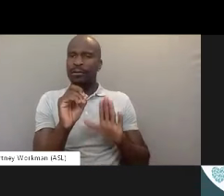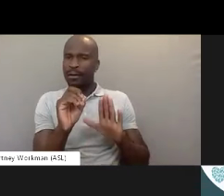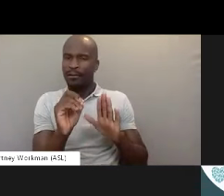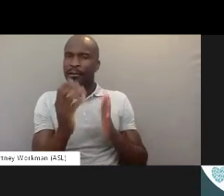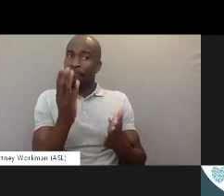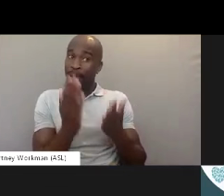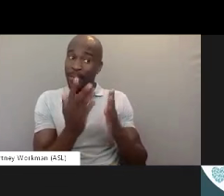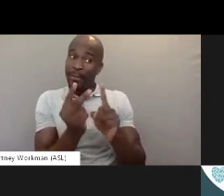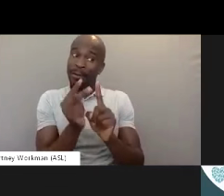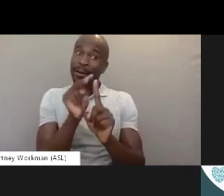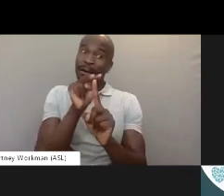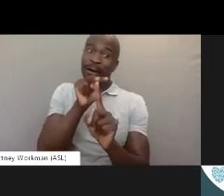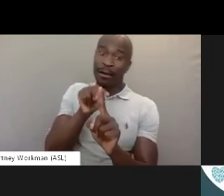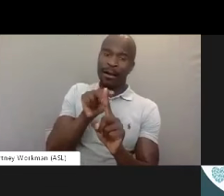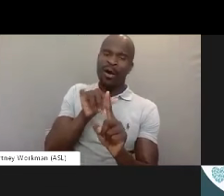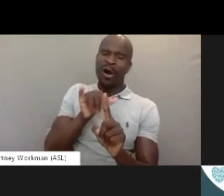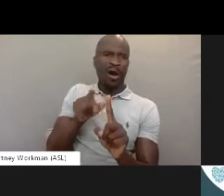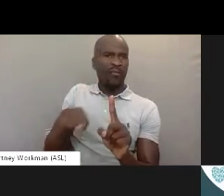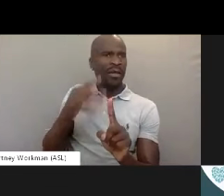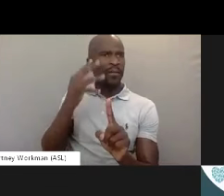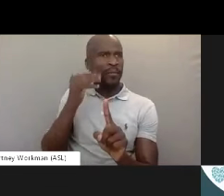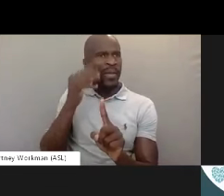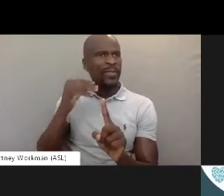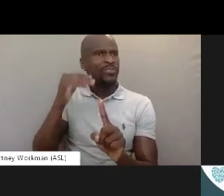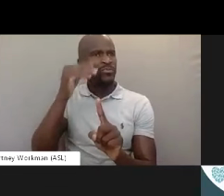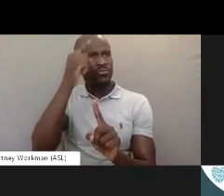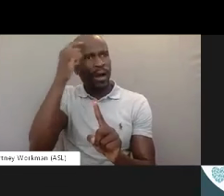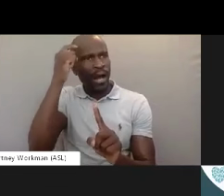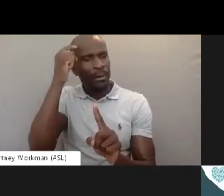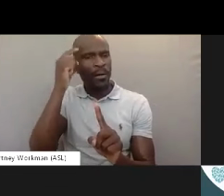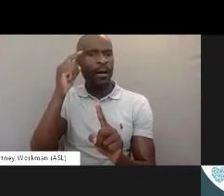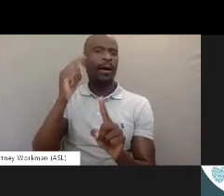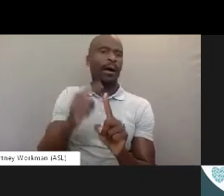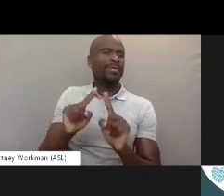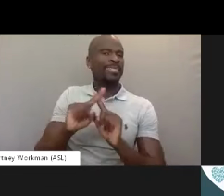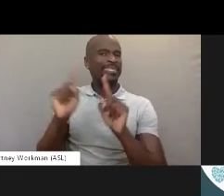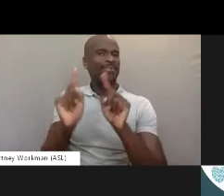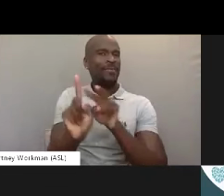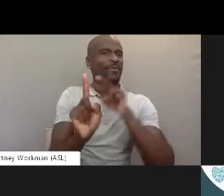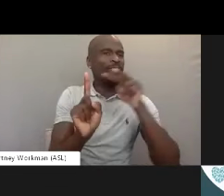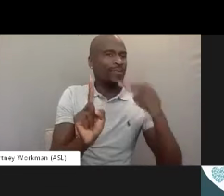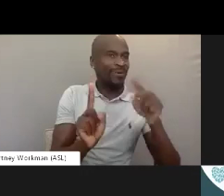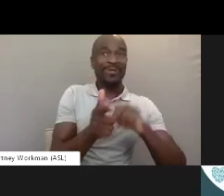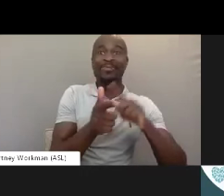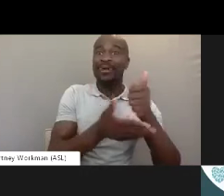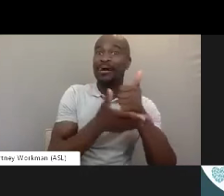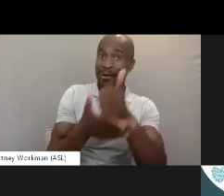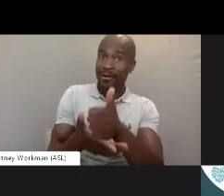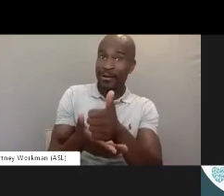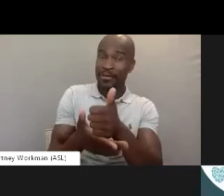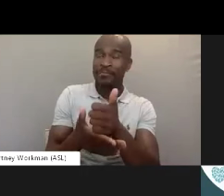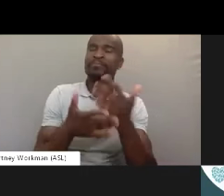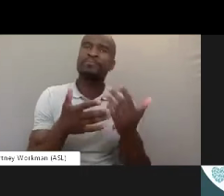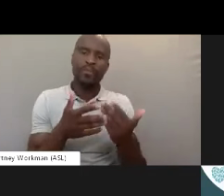that trauma informed, trauma sensitive approach, we can actually teach teachers, how do we set up classrooms to be more